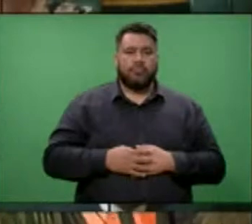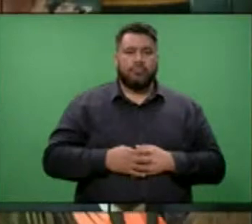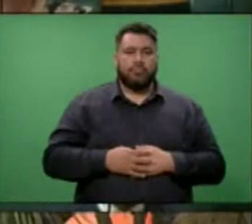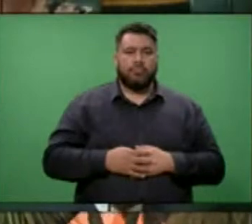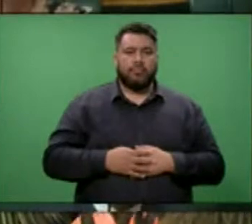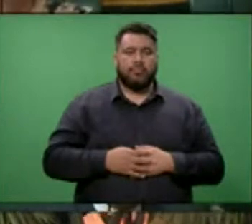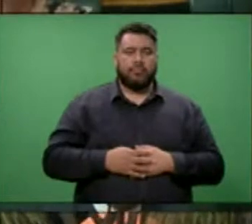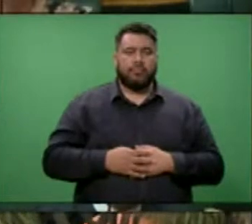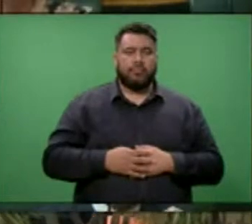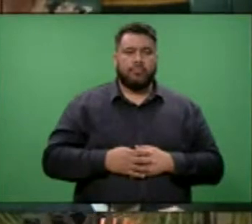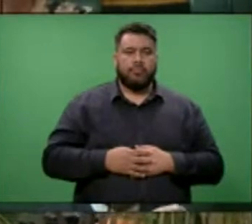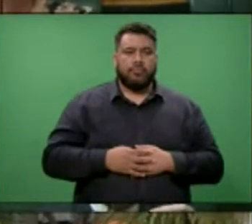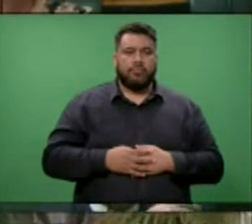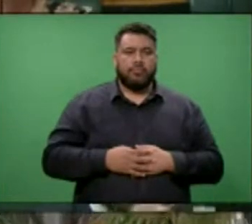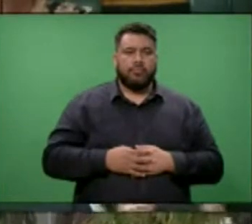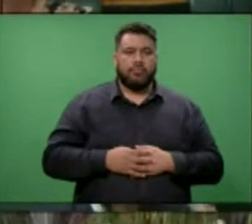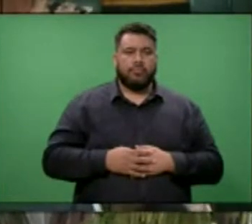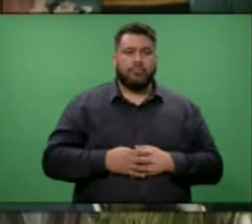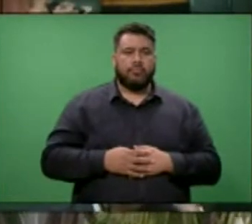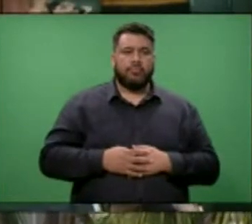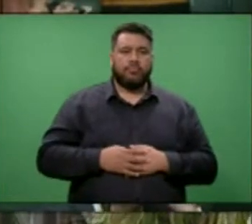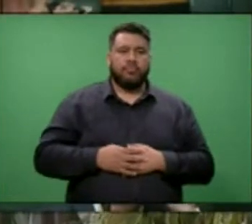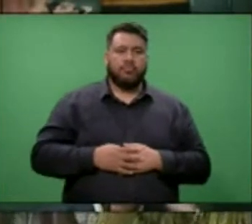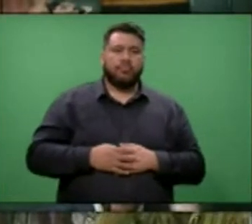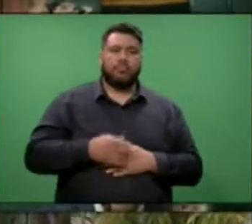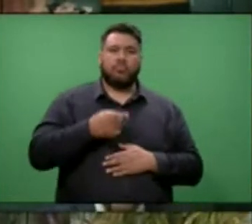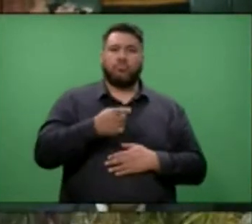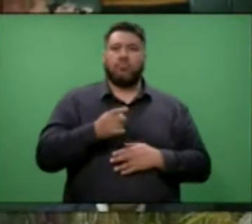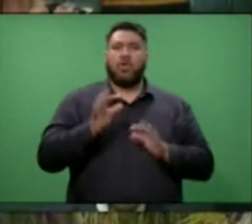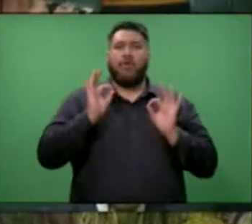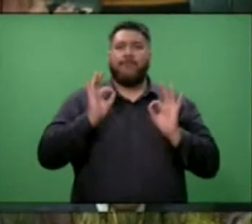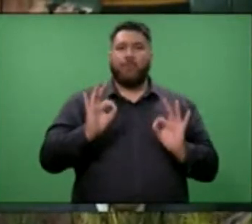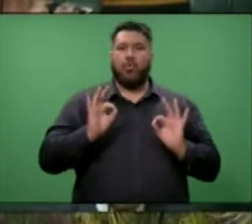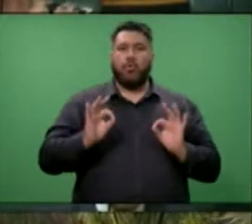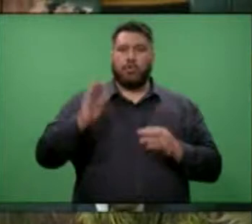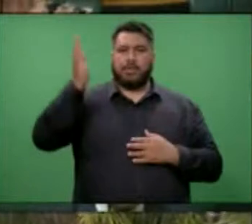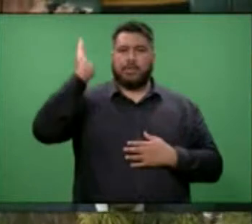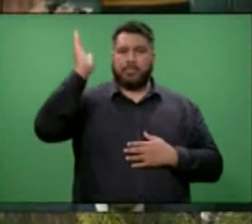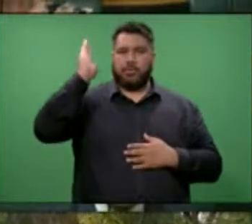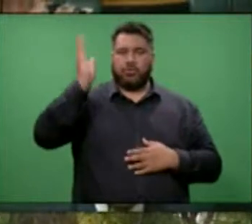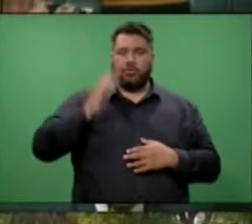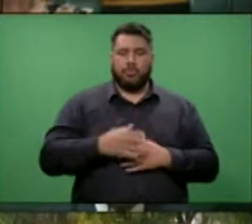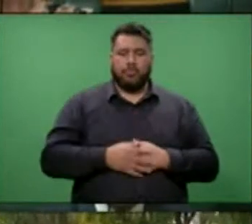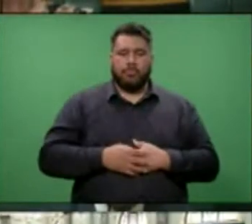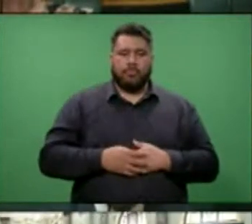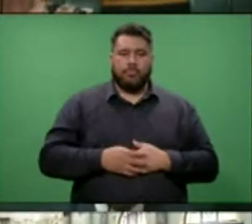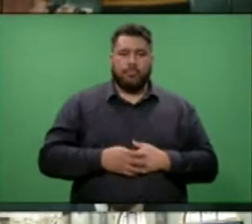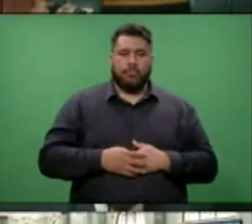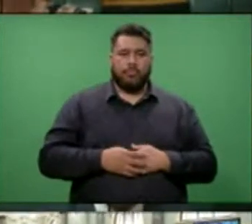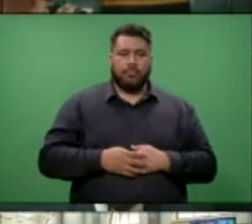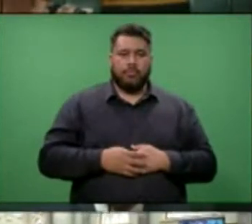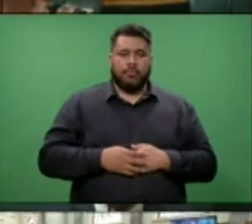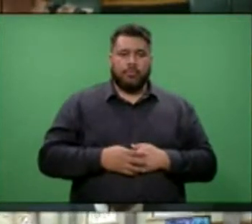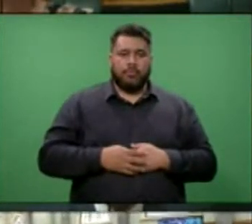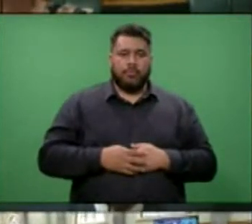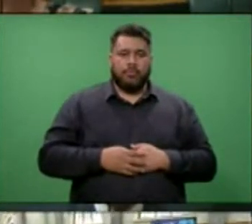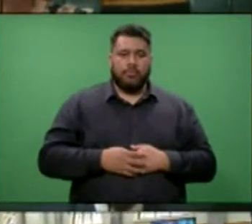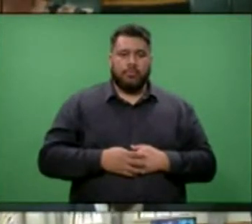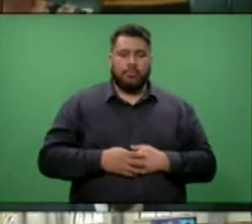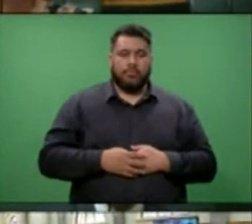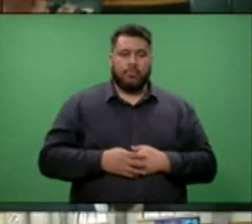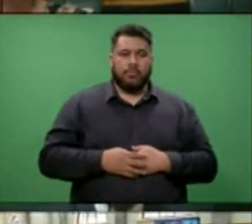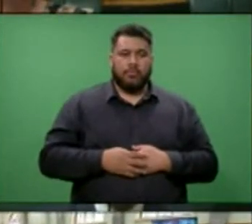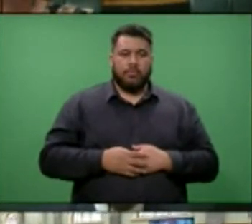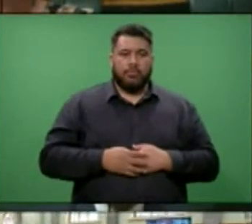Wehi, te mana, te tapu, ko te ki kei runga taupokingi atu ki te pū, ki te wānanga, kia tātou e hui nei. Ka tau ko te tangikura